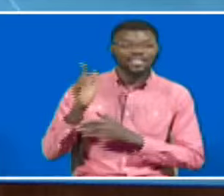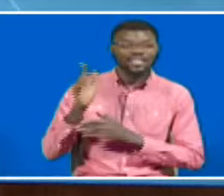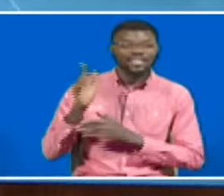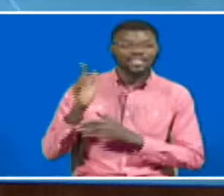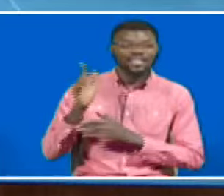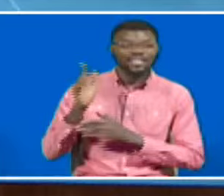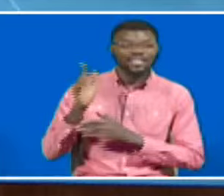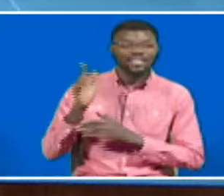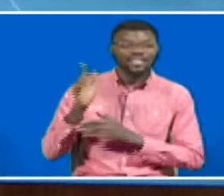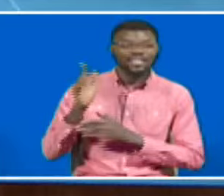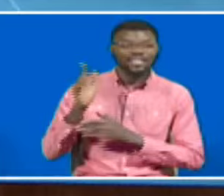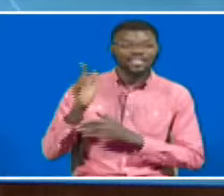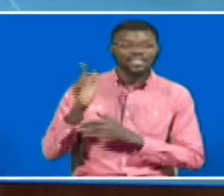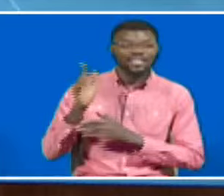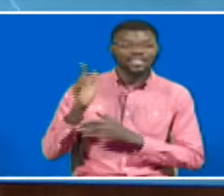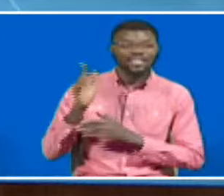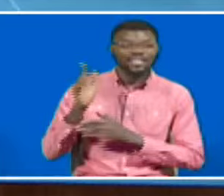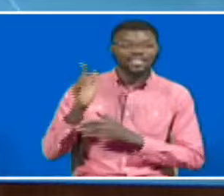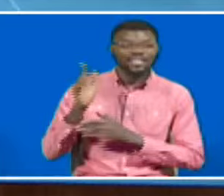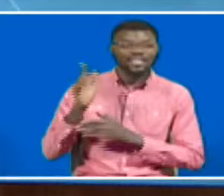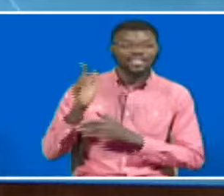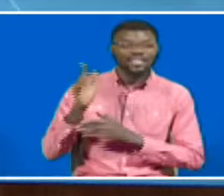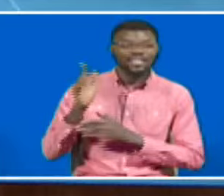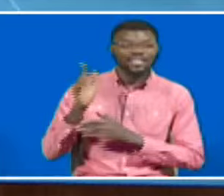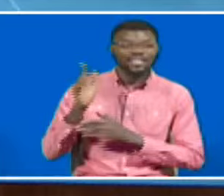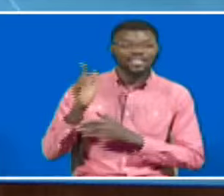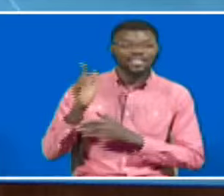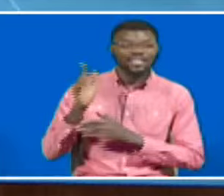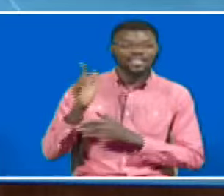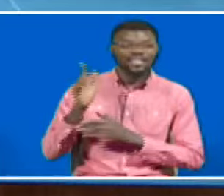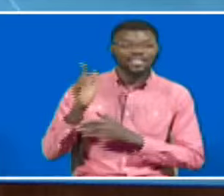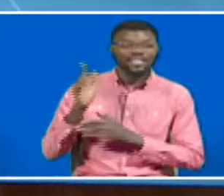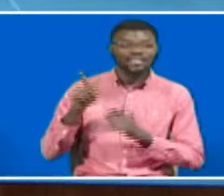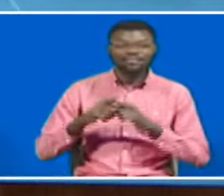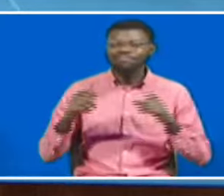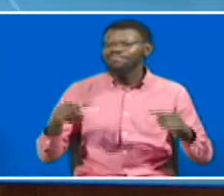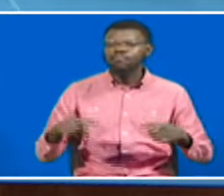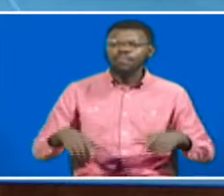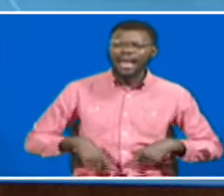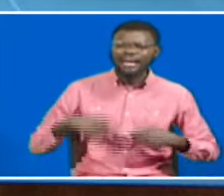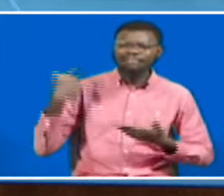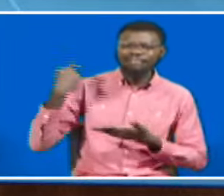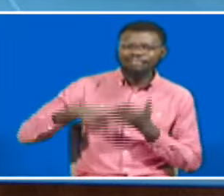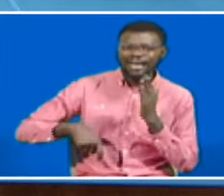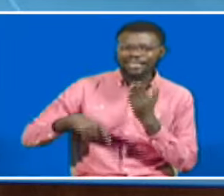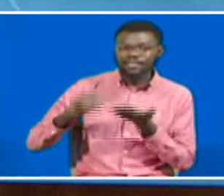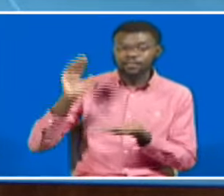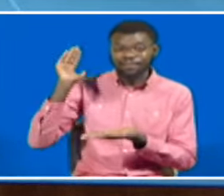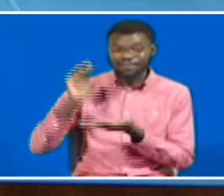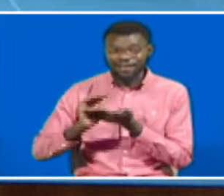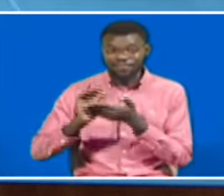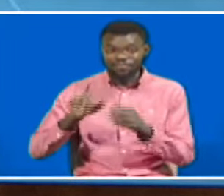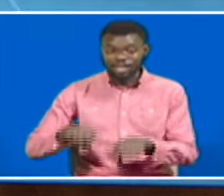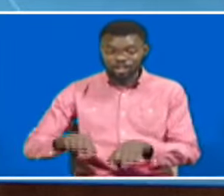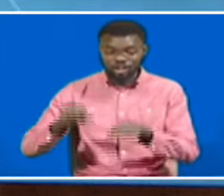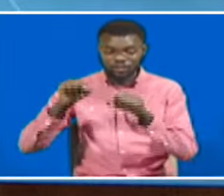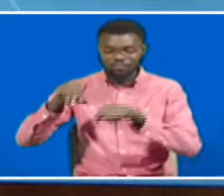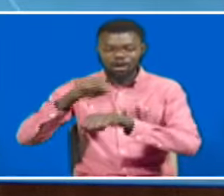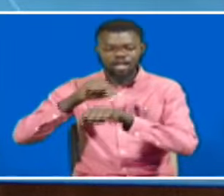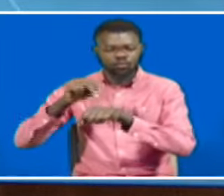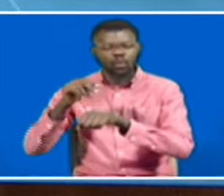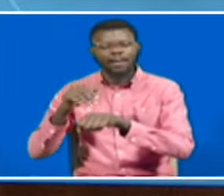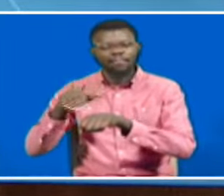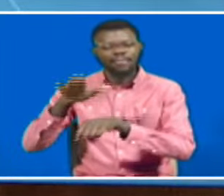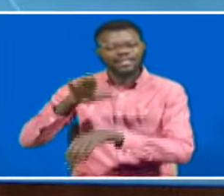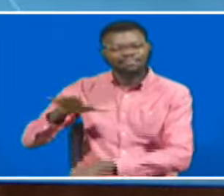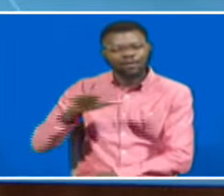optimism that the country's economy will improve and the cost of living will go down. Chairperson of the National Assembly Committee on